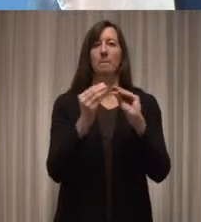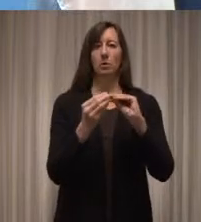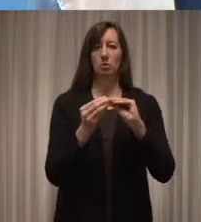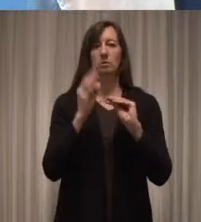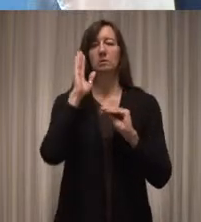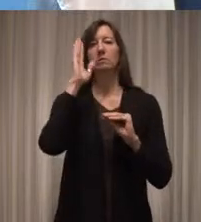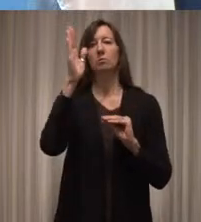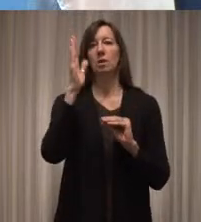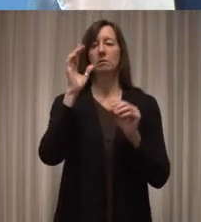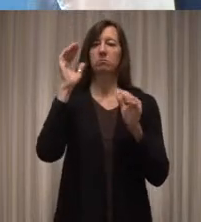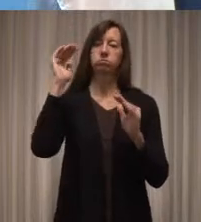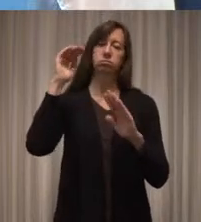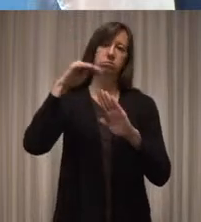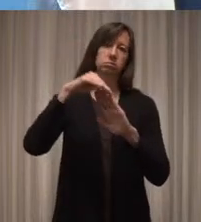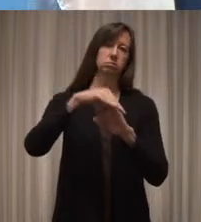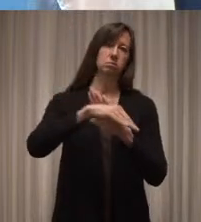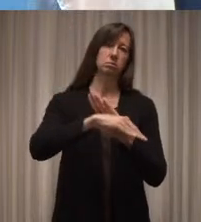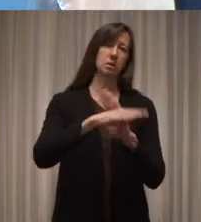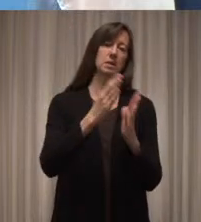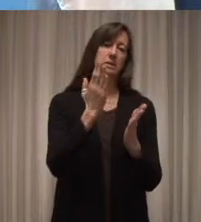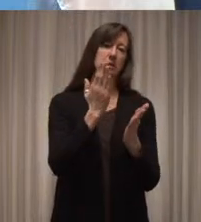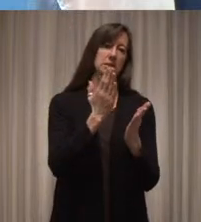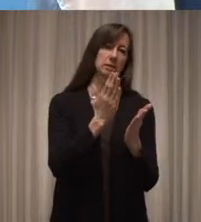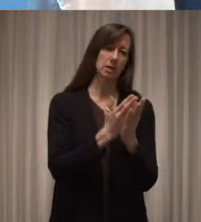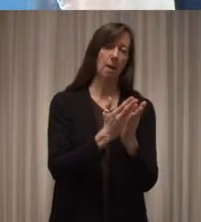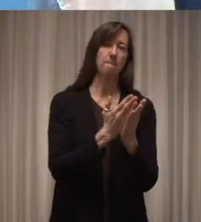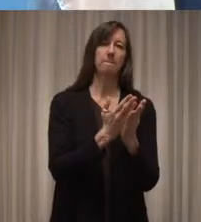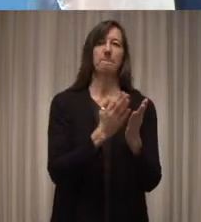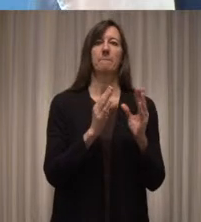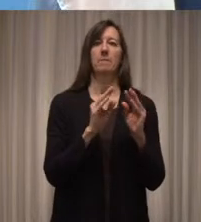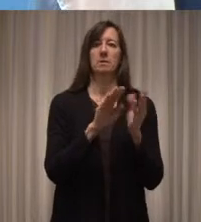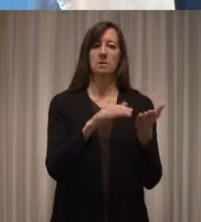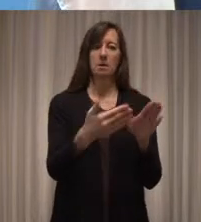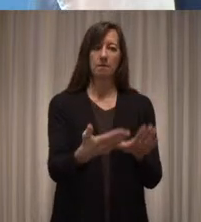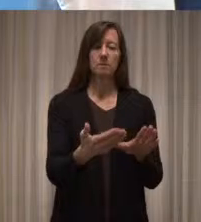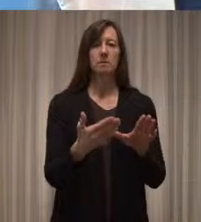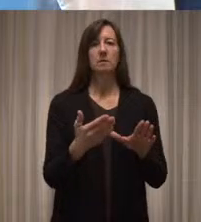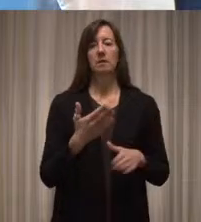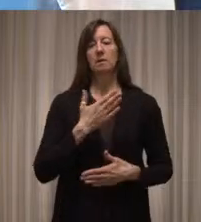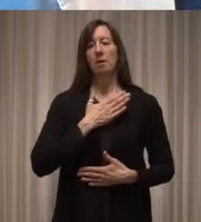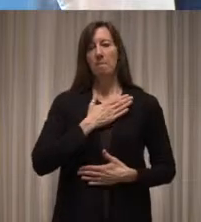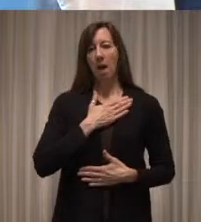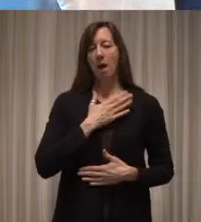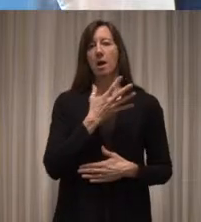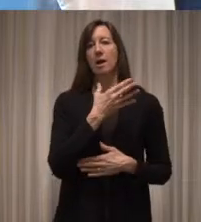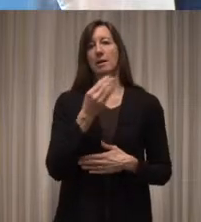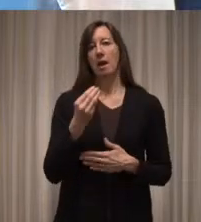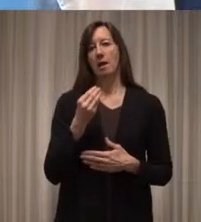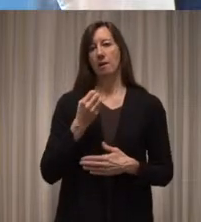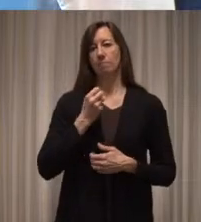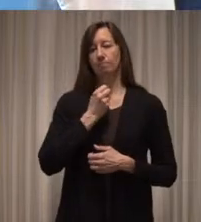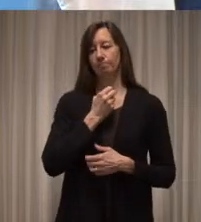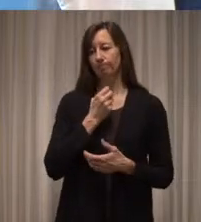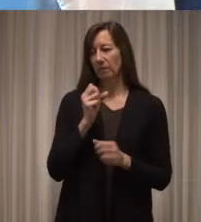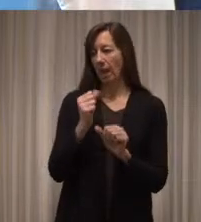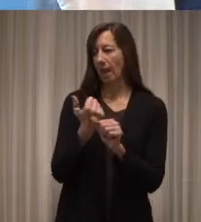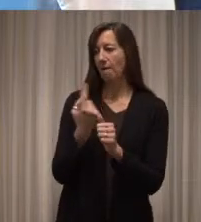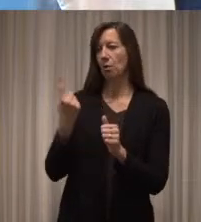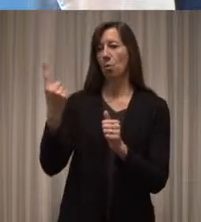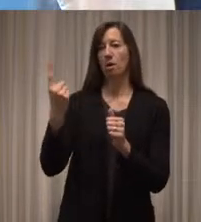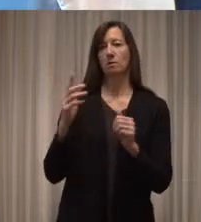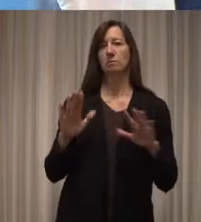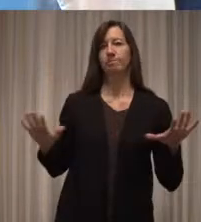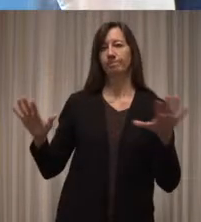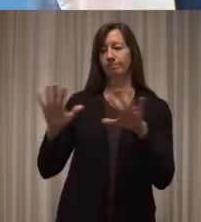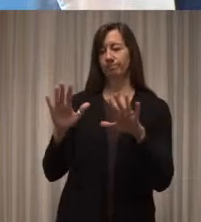very quickly here. And of course, as always, my and our sympathies from everyone in the community to those that have lost